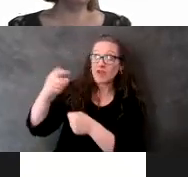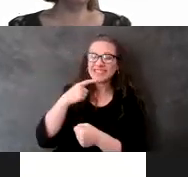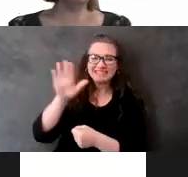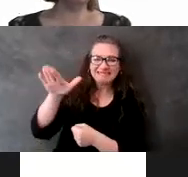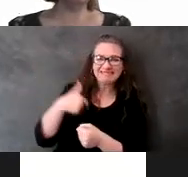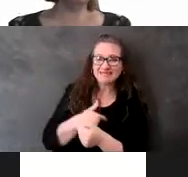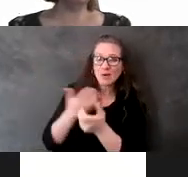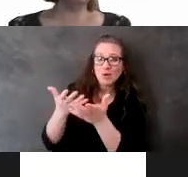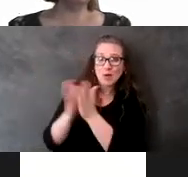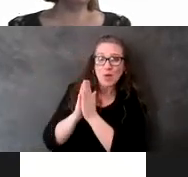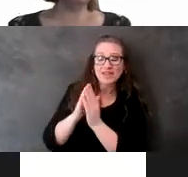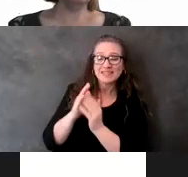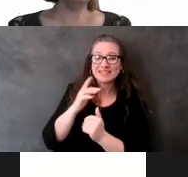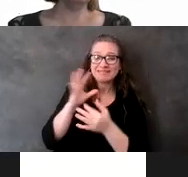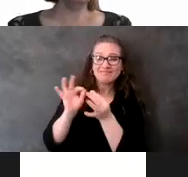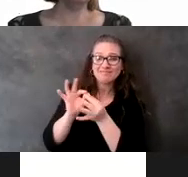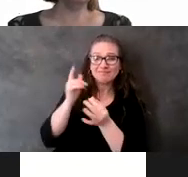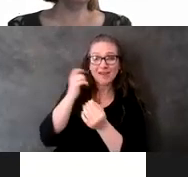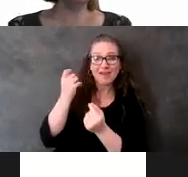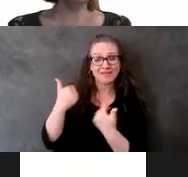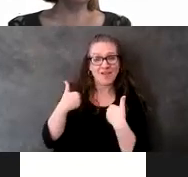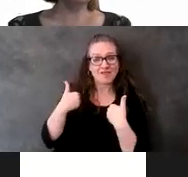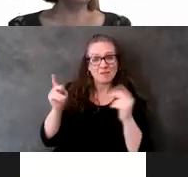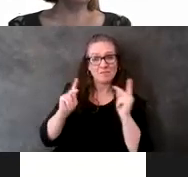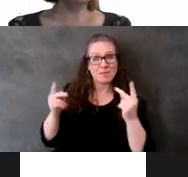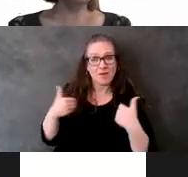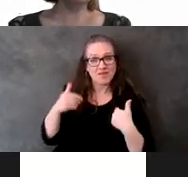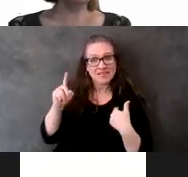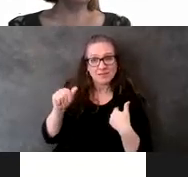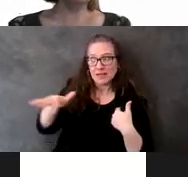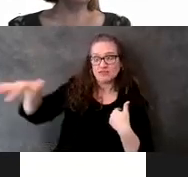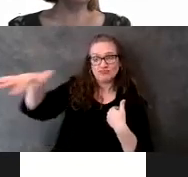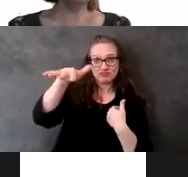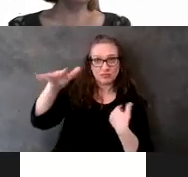safely cross the street because of their disability, those requests go to the top of the list.